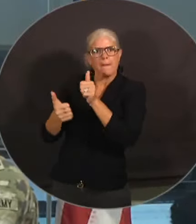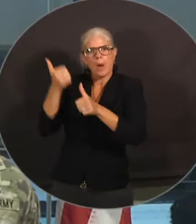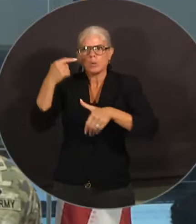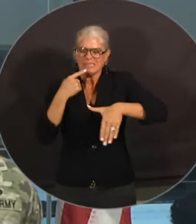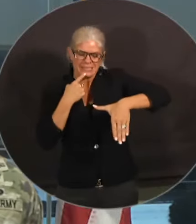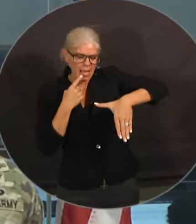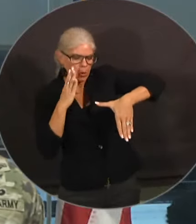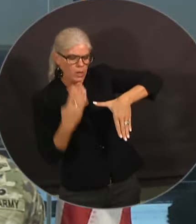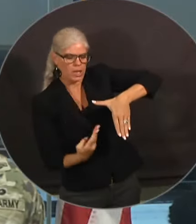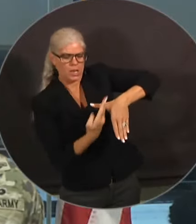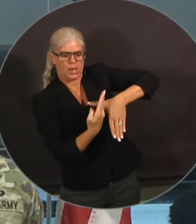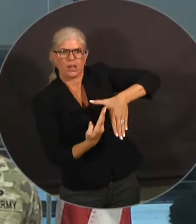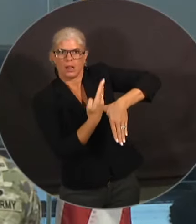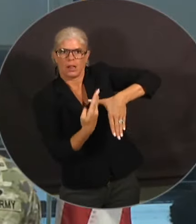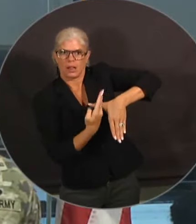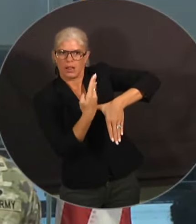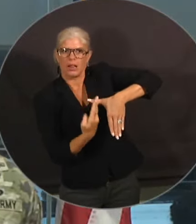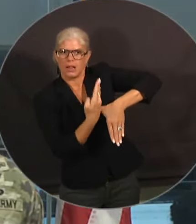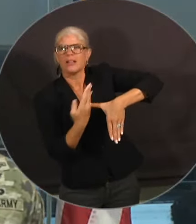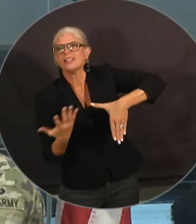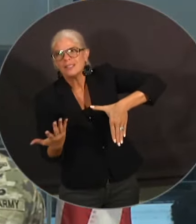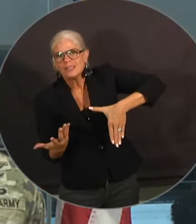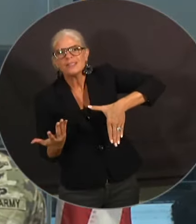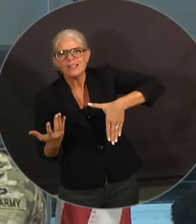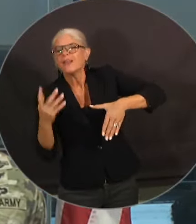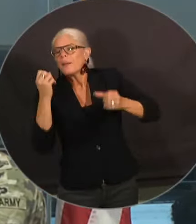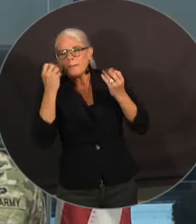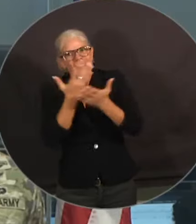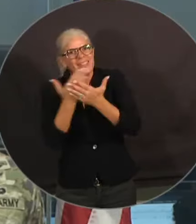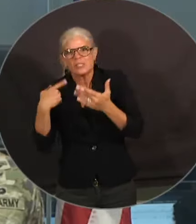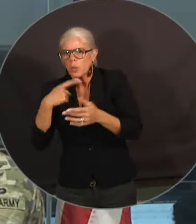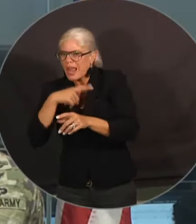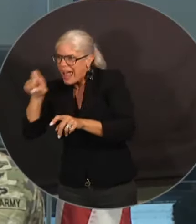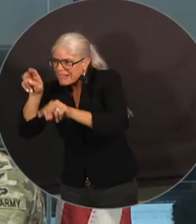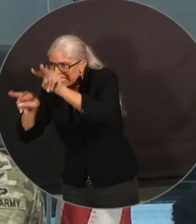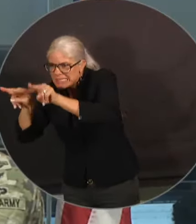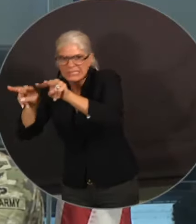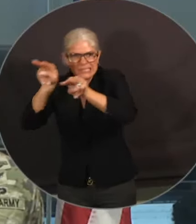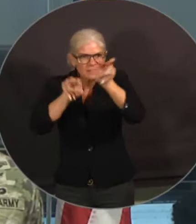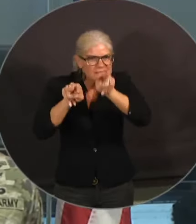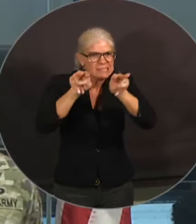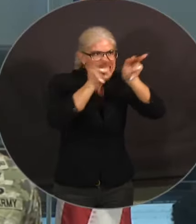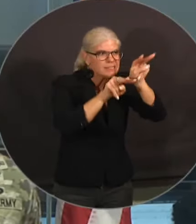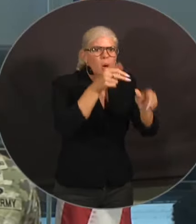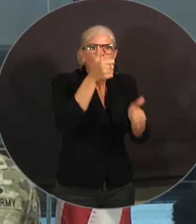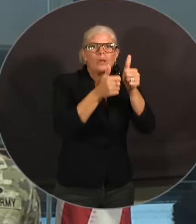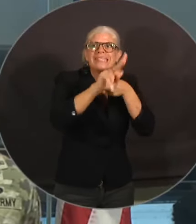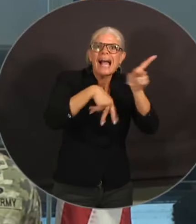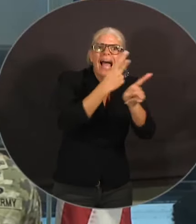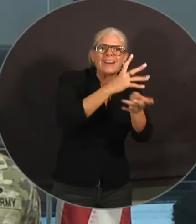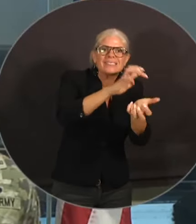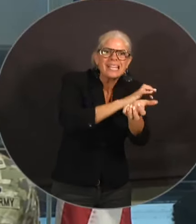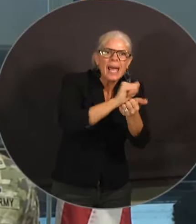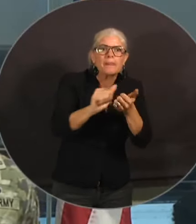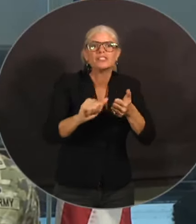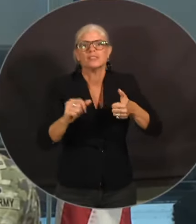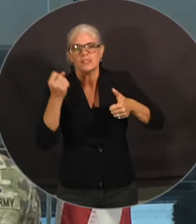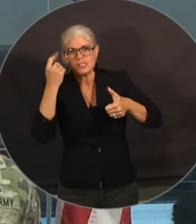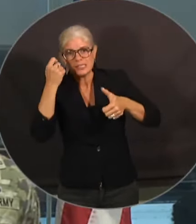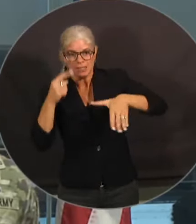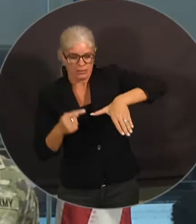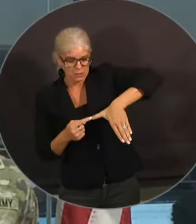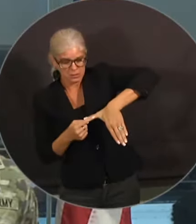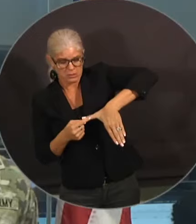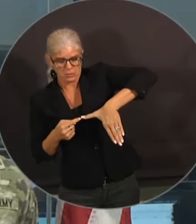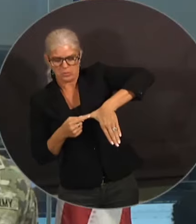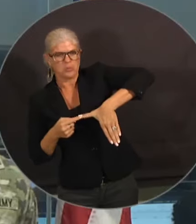things change. There's a lot of different factors on there that will, of course, mean more damage if it's a more westward path. But I think people can make